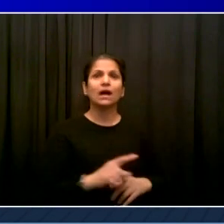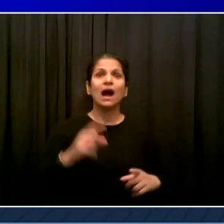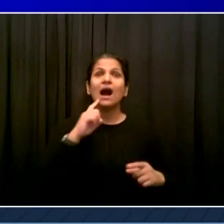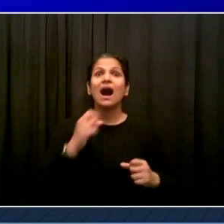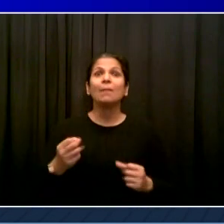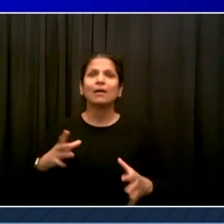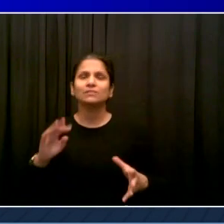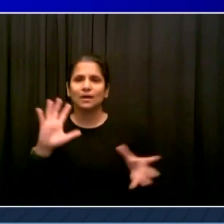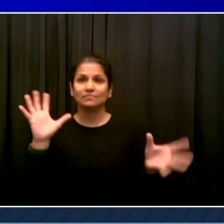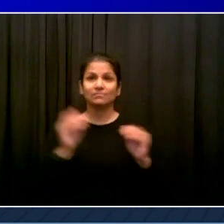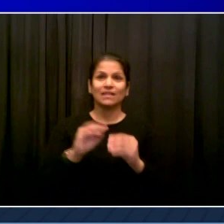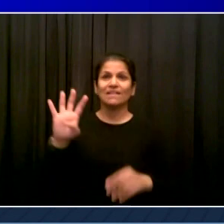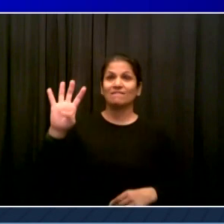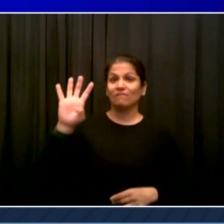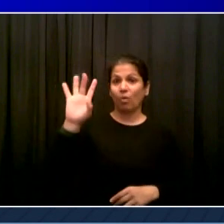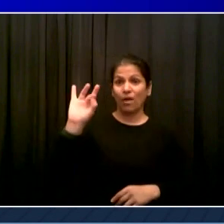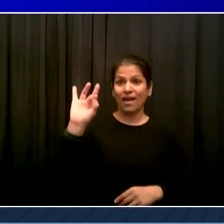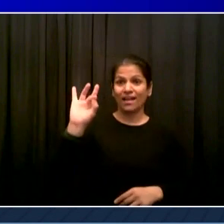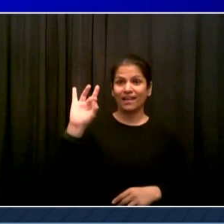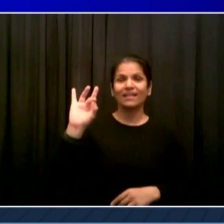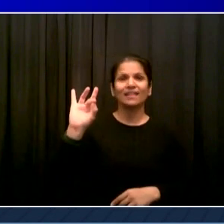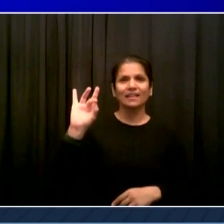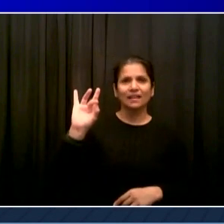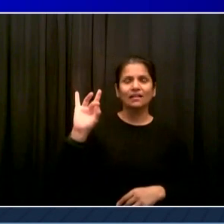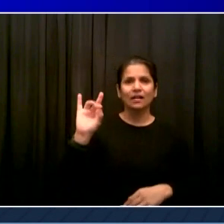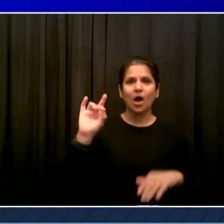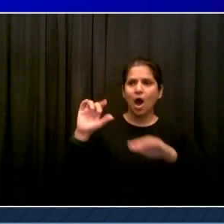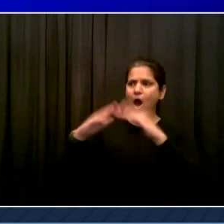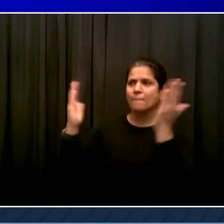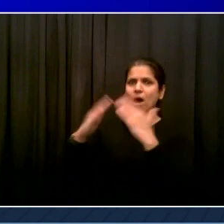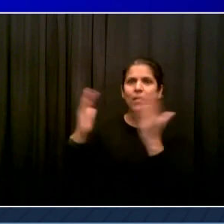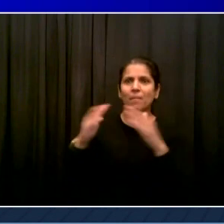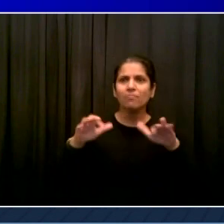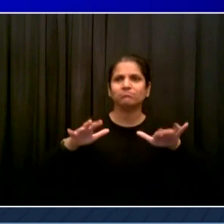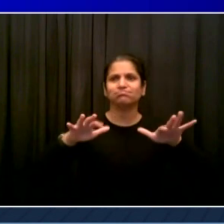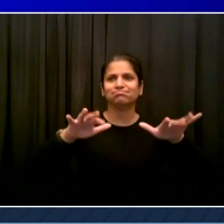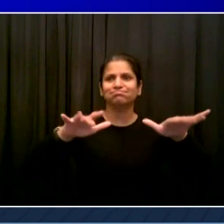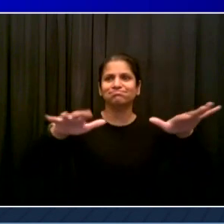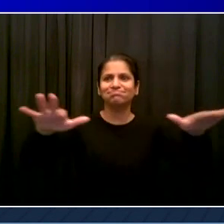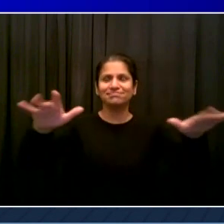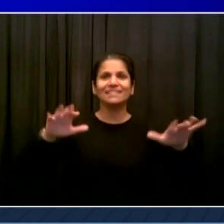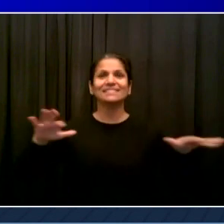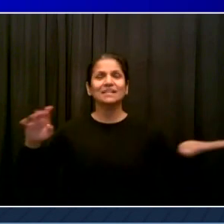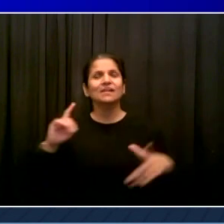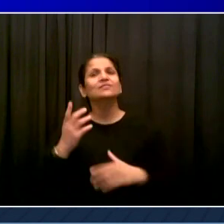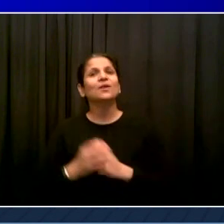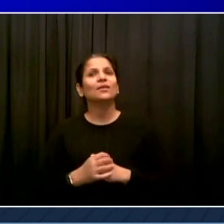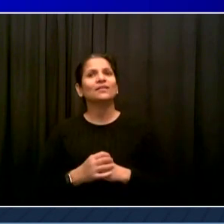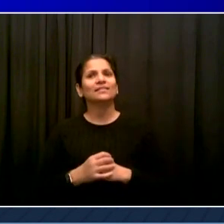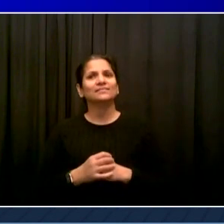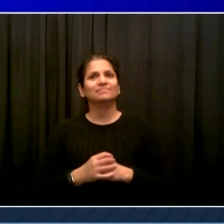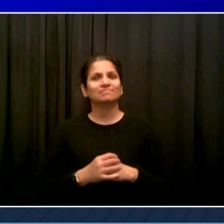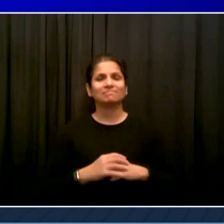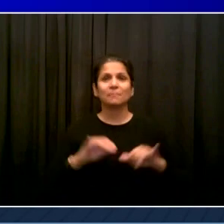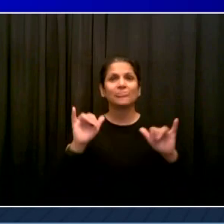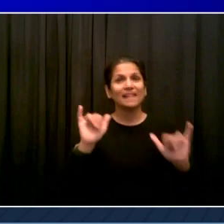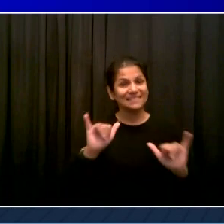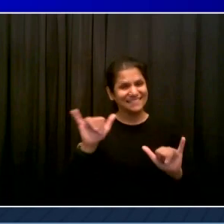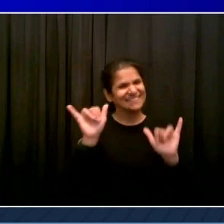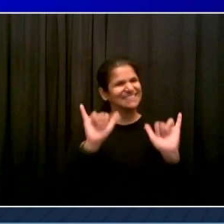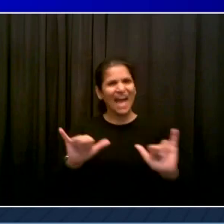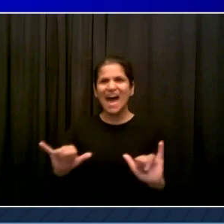going back to the schedule that we had for years and years, and that is a very good sign. Look, last year we had to